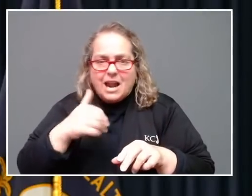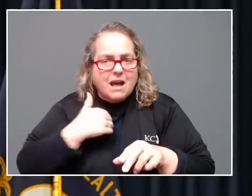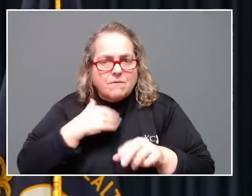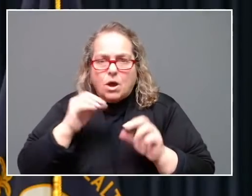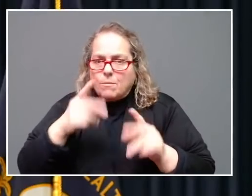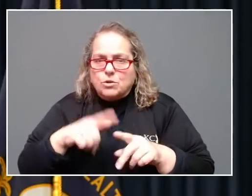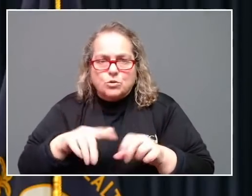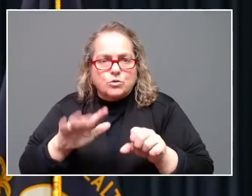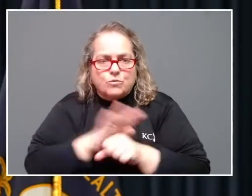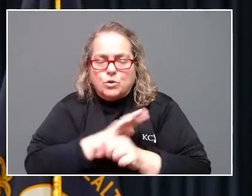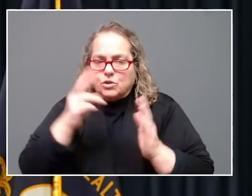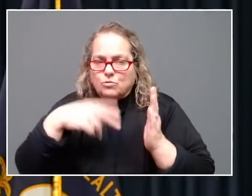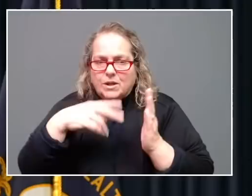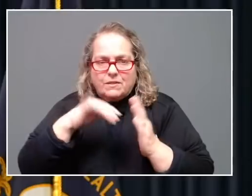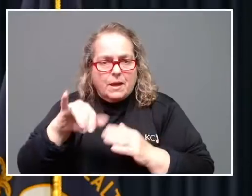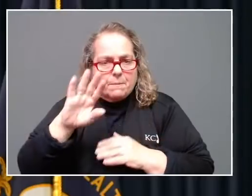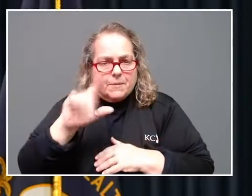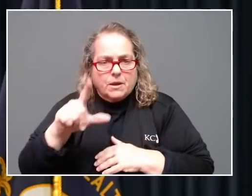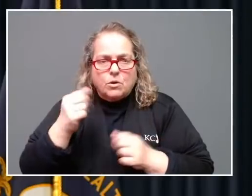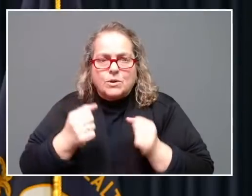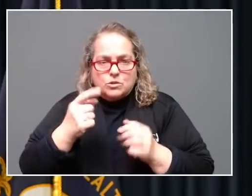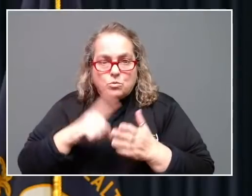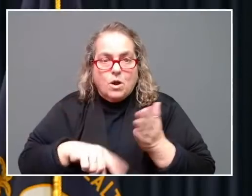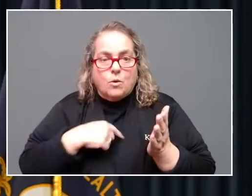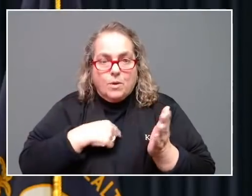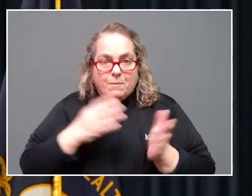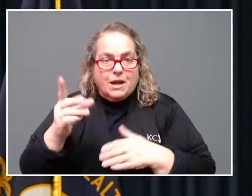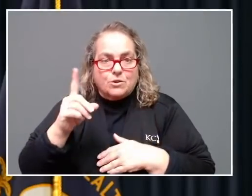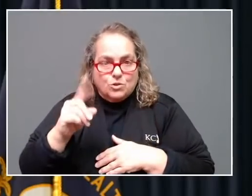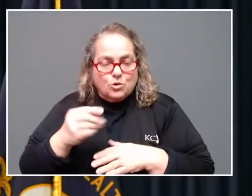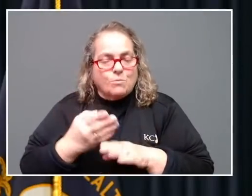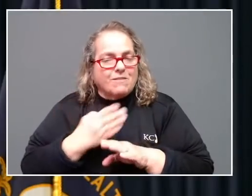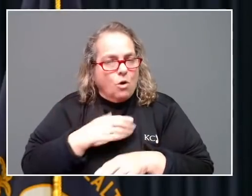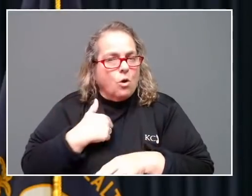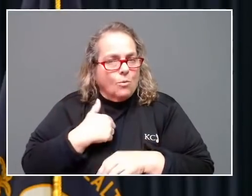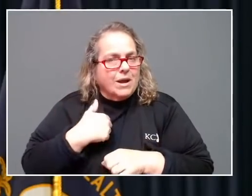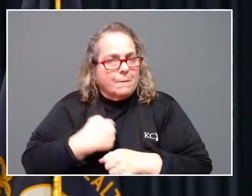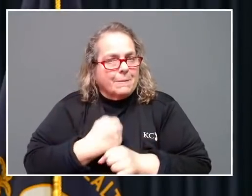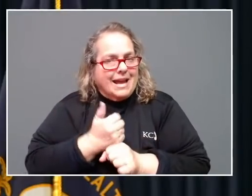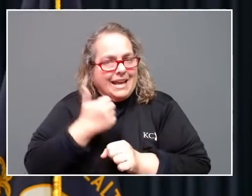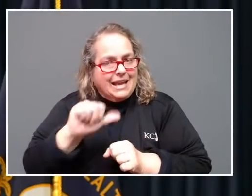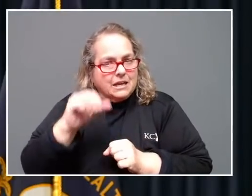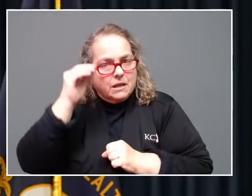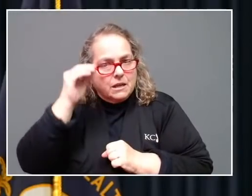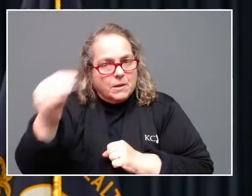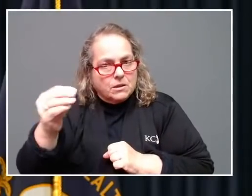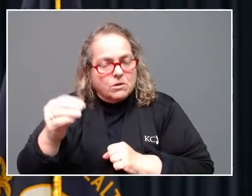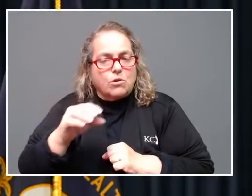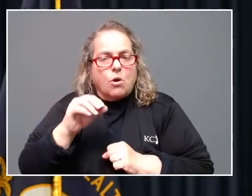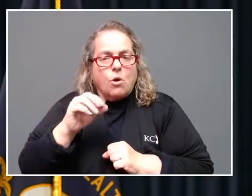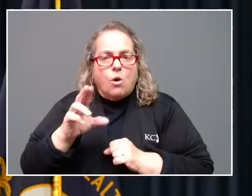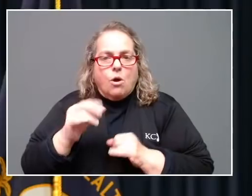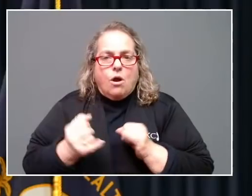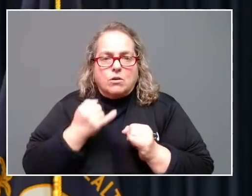read through it, which is what we aim to do before giving our opinion or ultimately